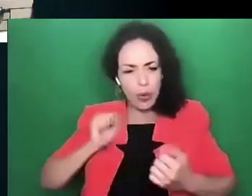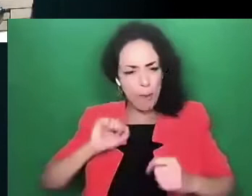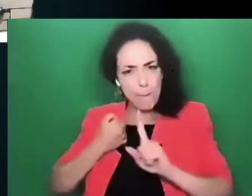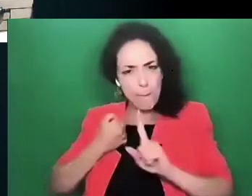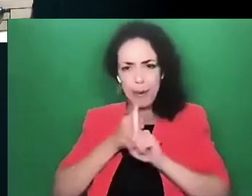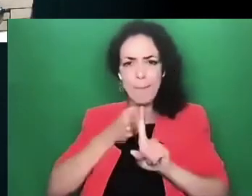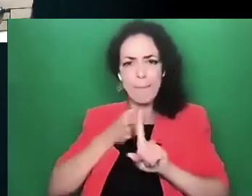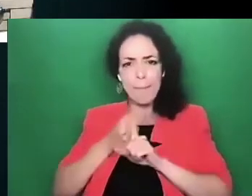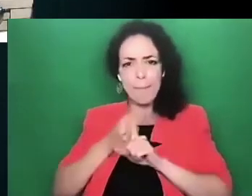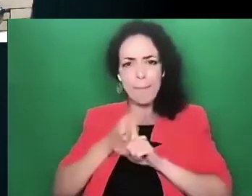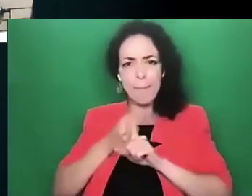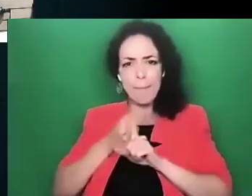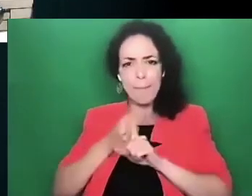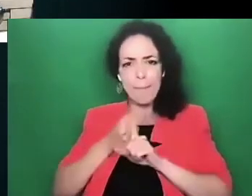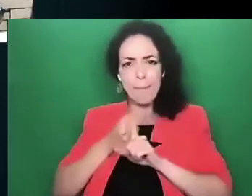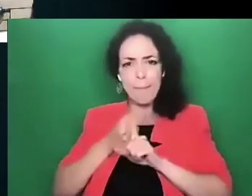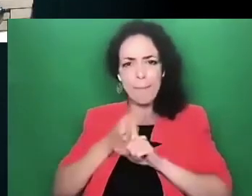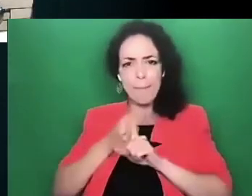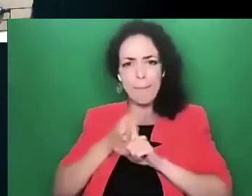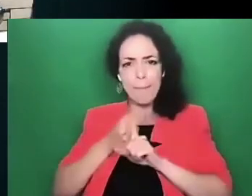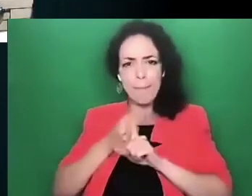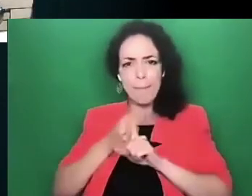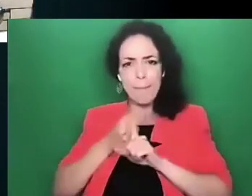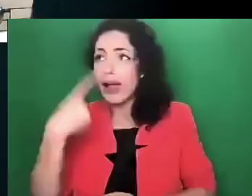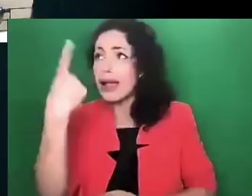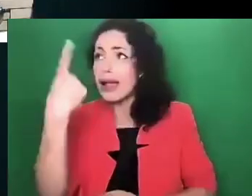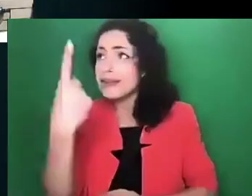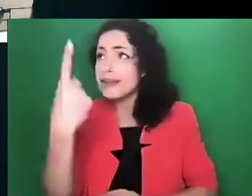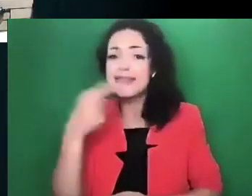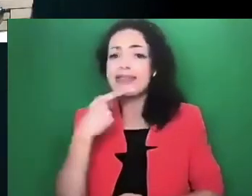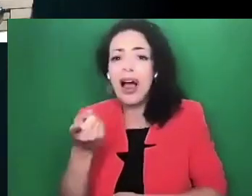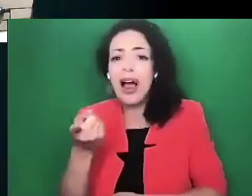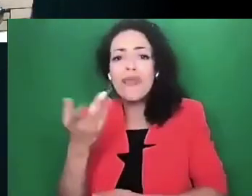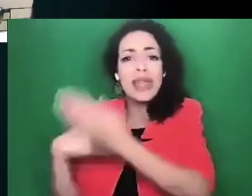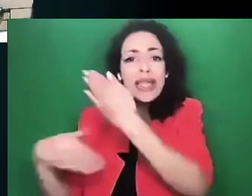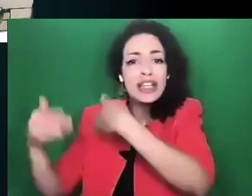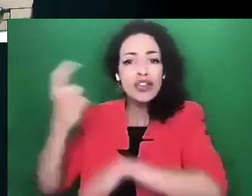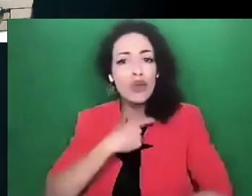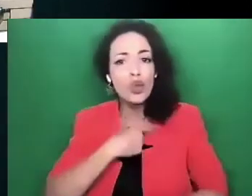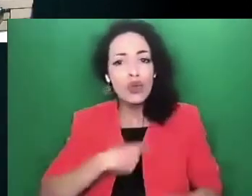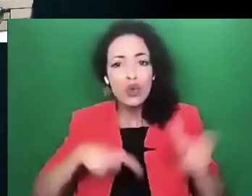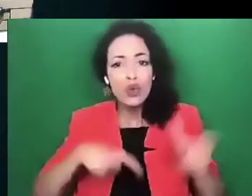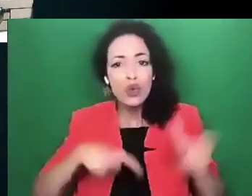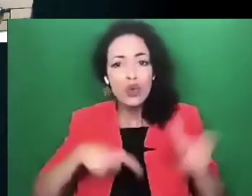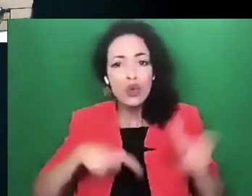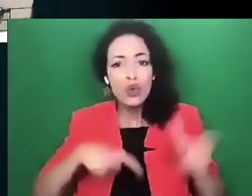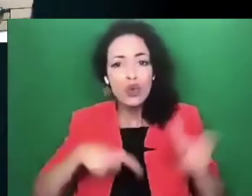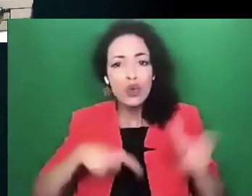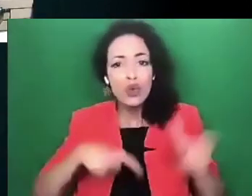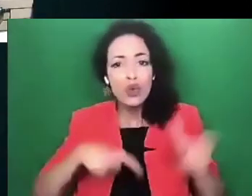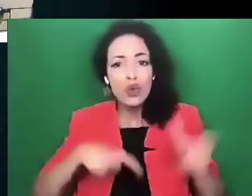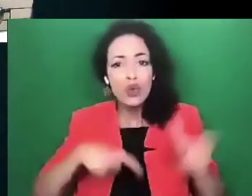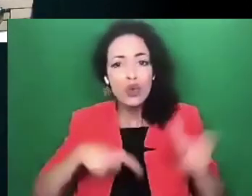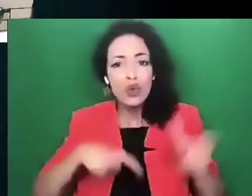human civilization. And here I'm again, sort of culture can disappear through